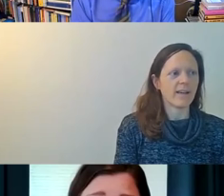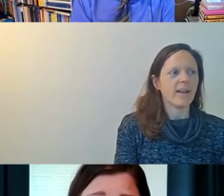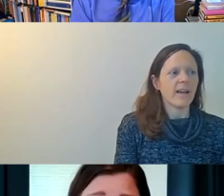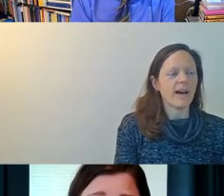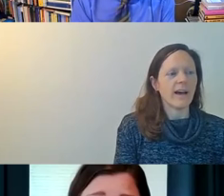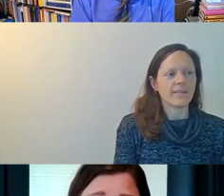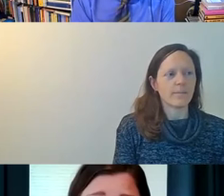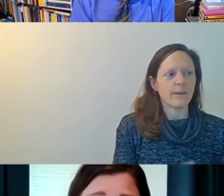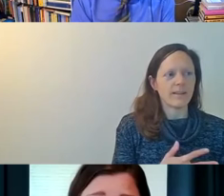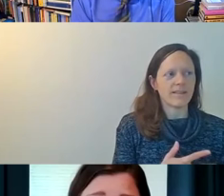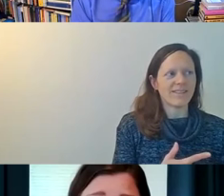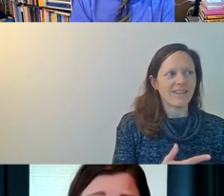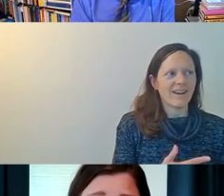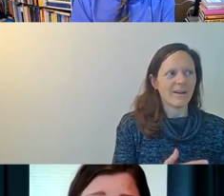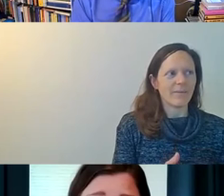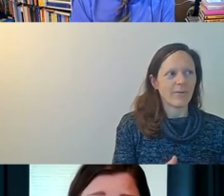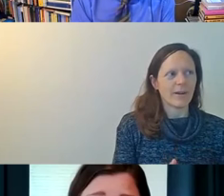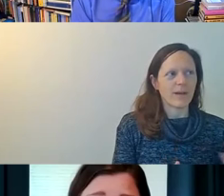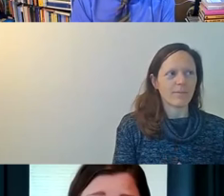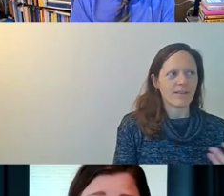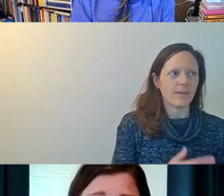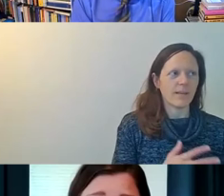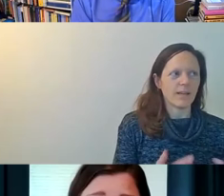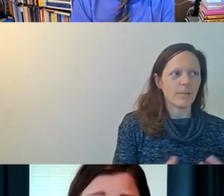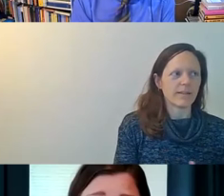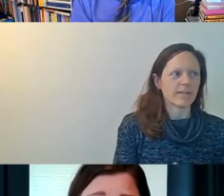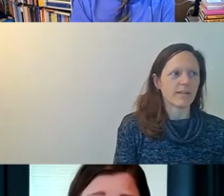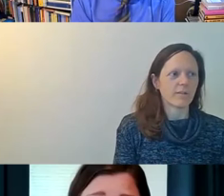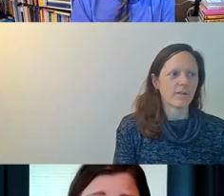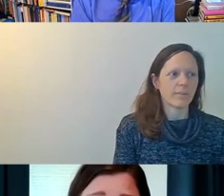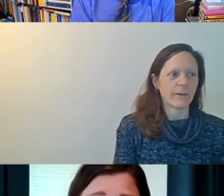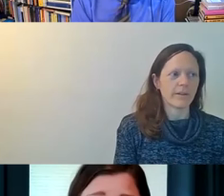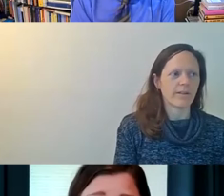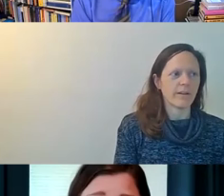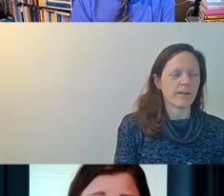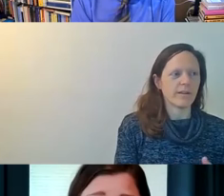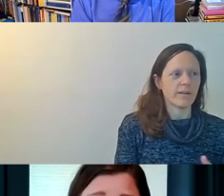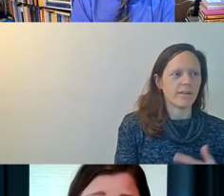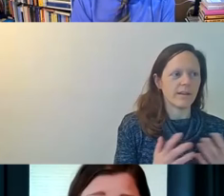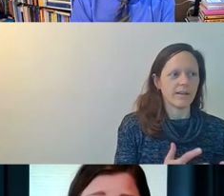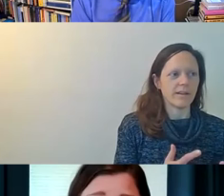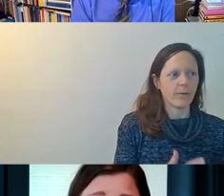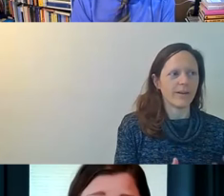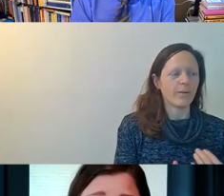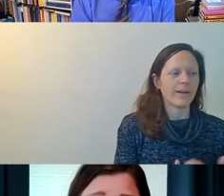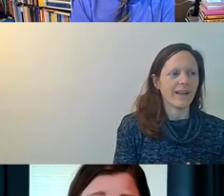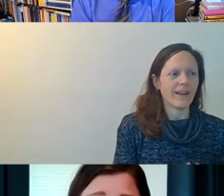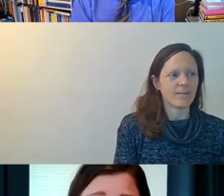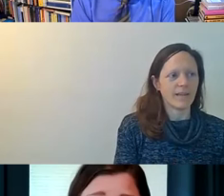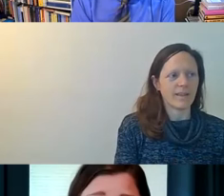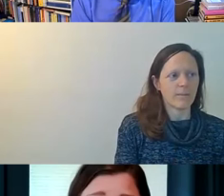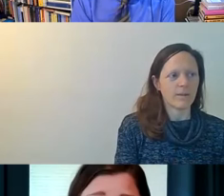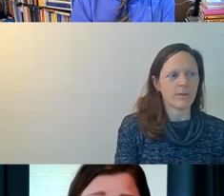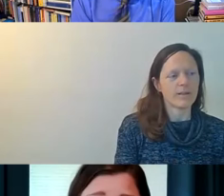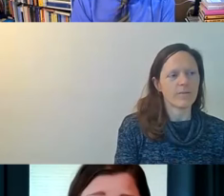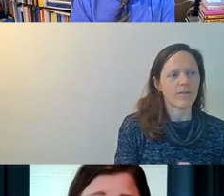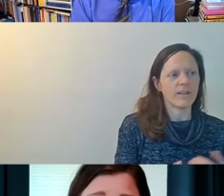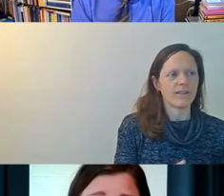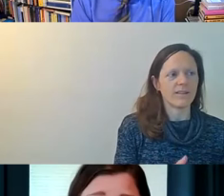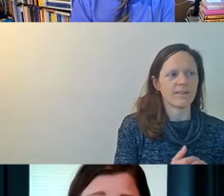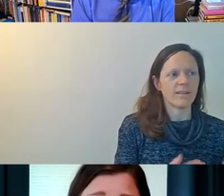divide. Estimates from Common Sense Media and Boston Consulting Group earlier in 2020 estimated that